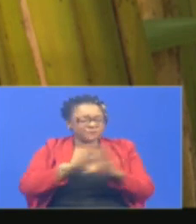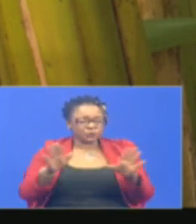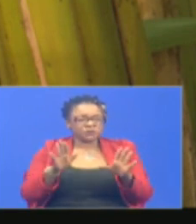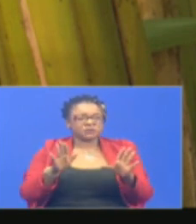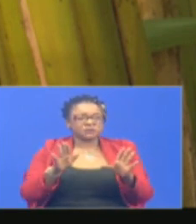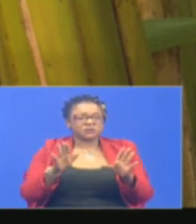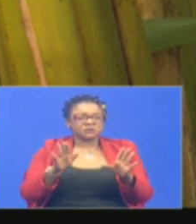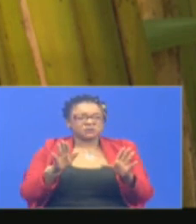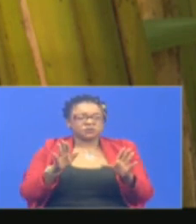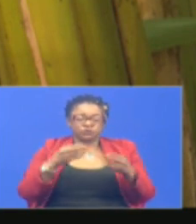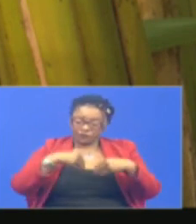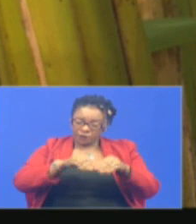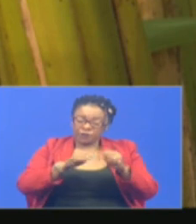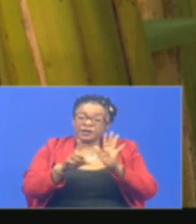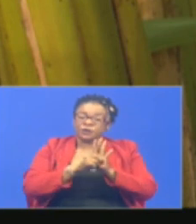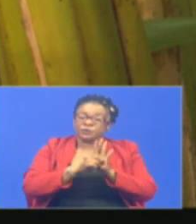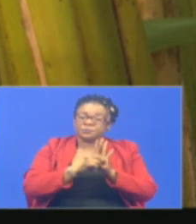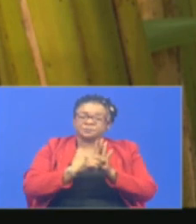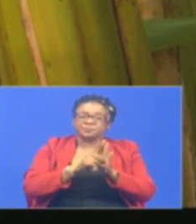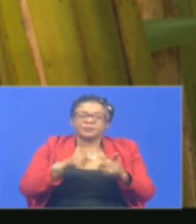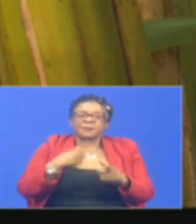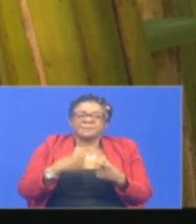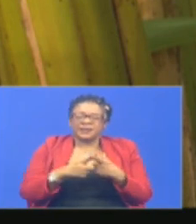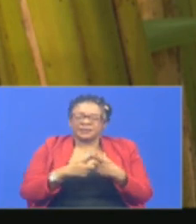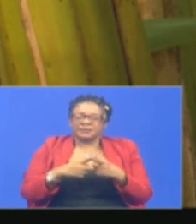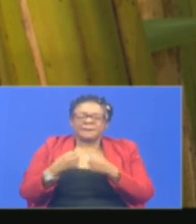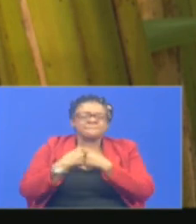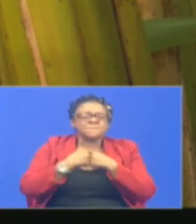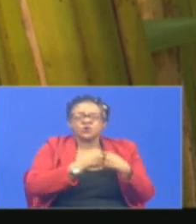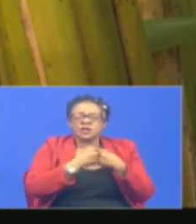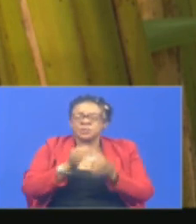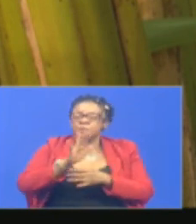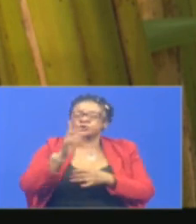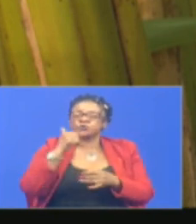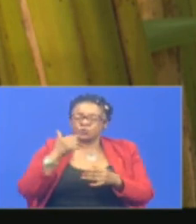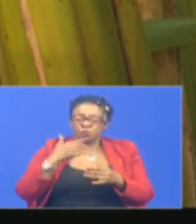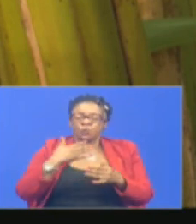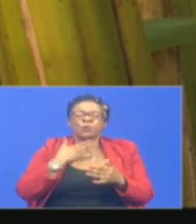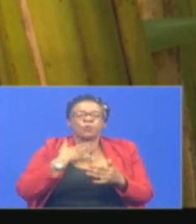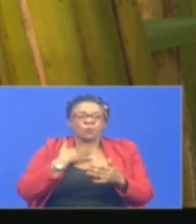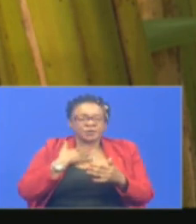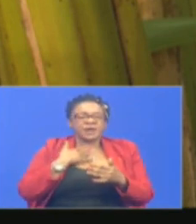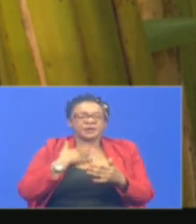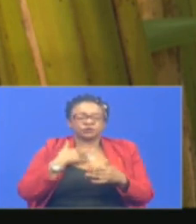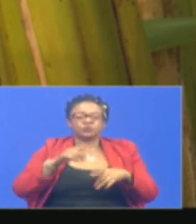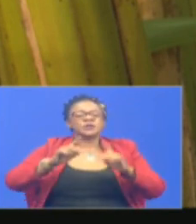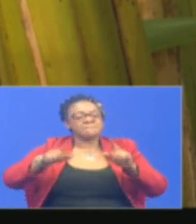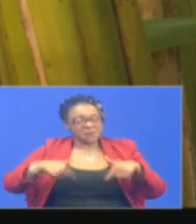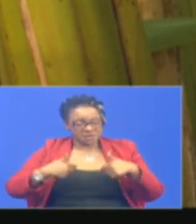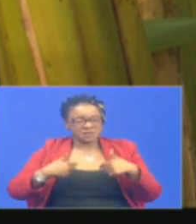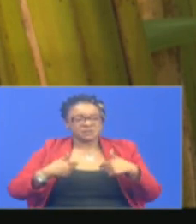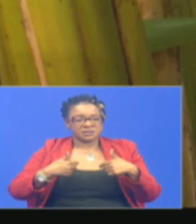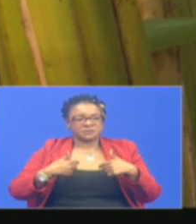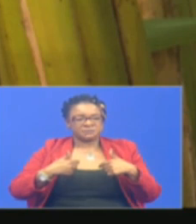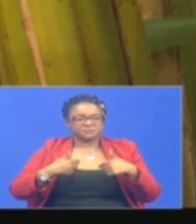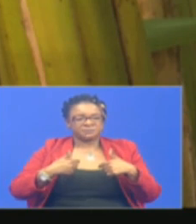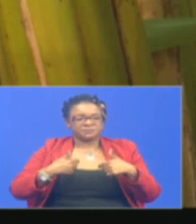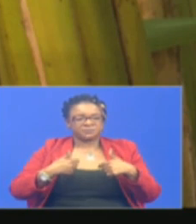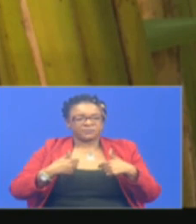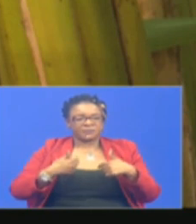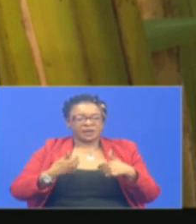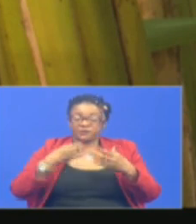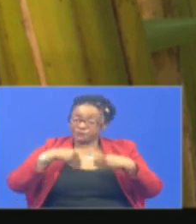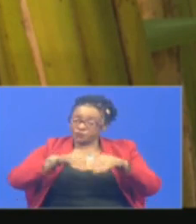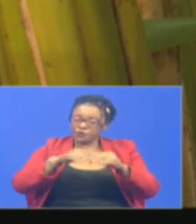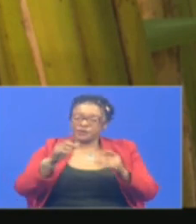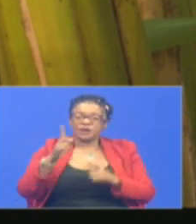to abide by the law. But then they bully those who would dare to demand observance and adherence to the law.